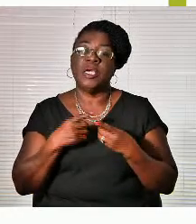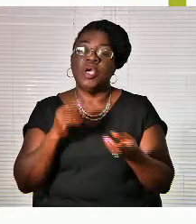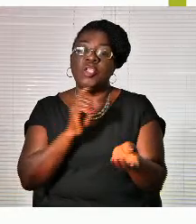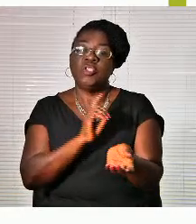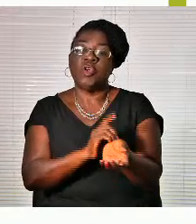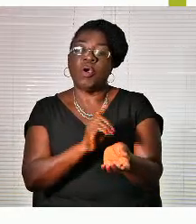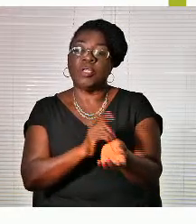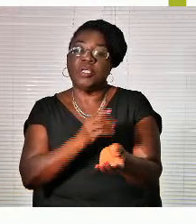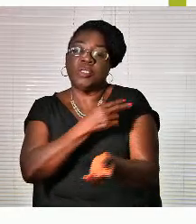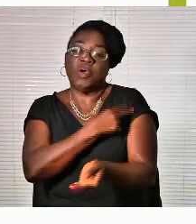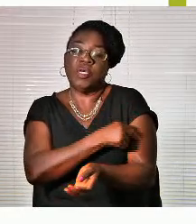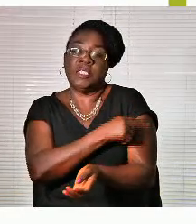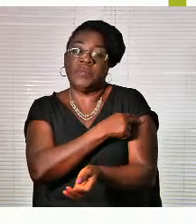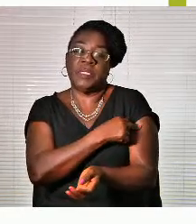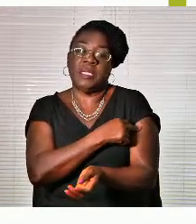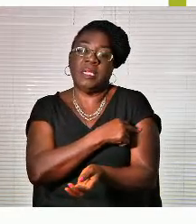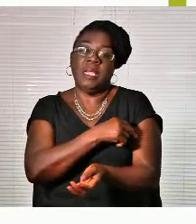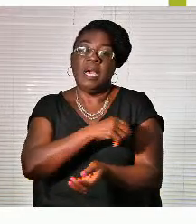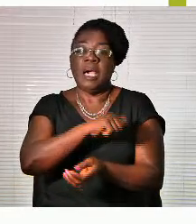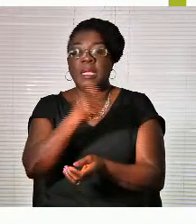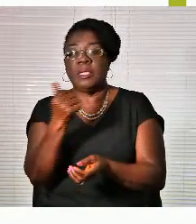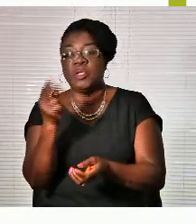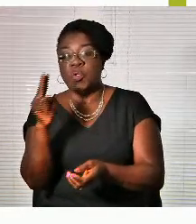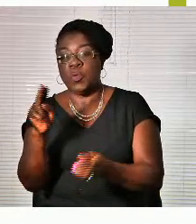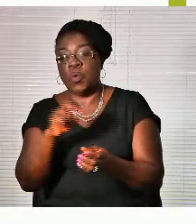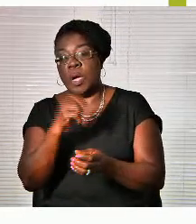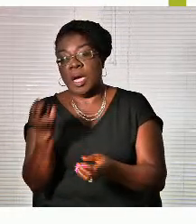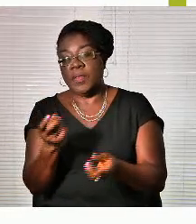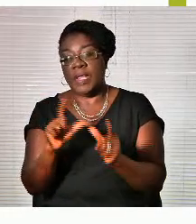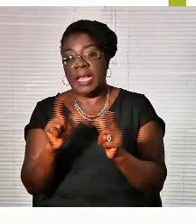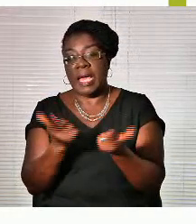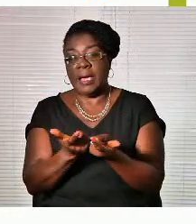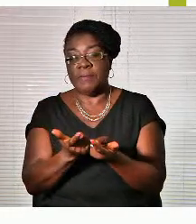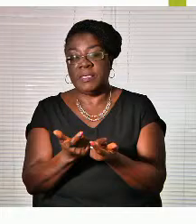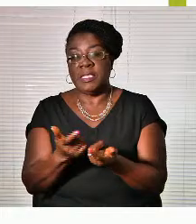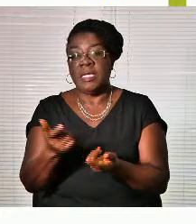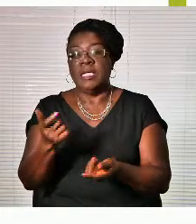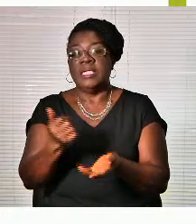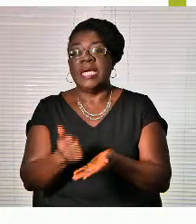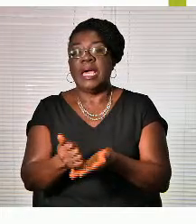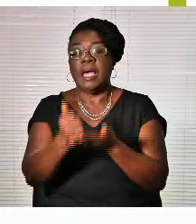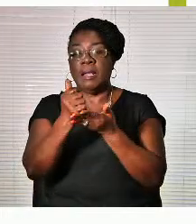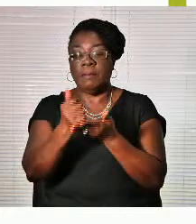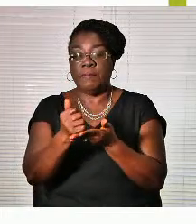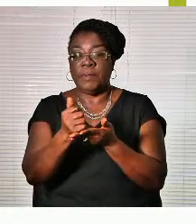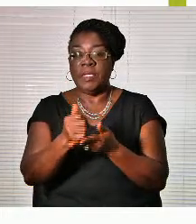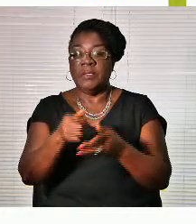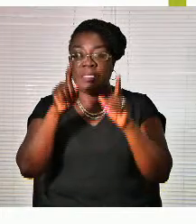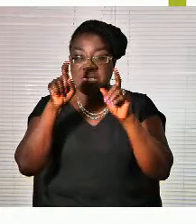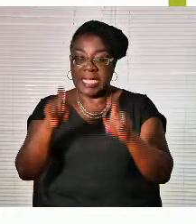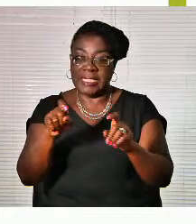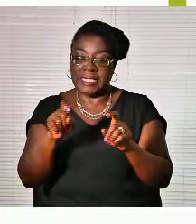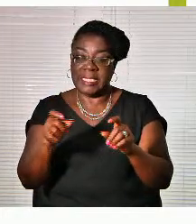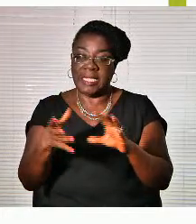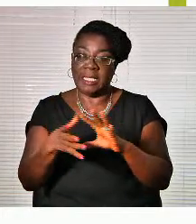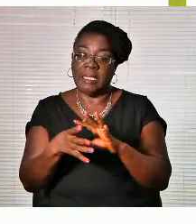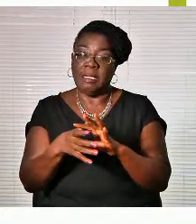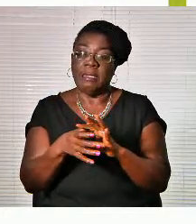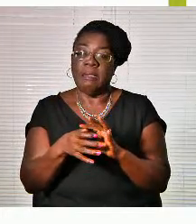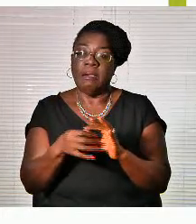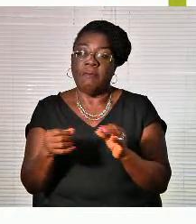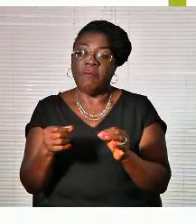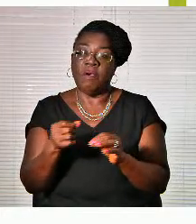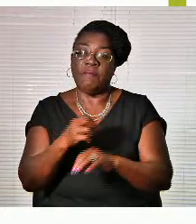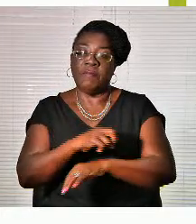as the Princess Margaret Hospital Lab come on stream, which has enhanced the capacity for us to carry